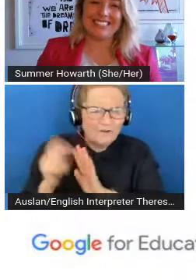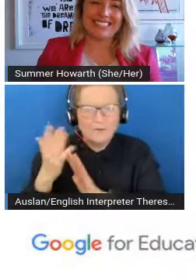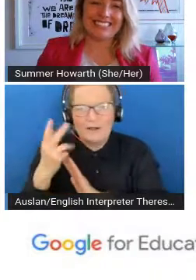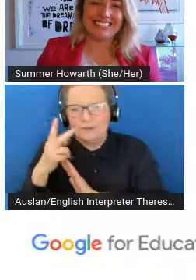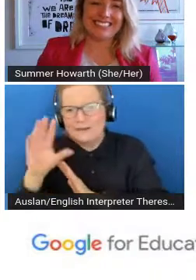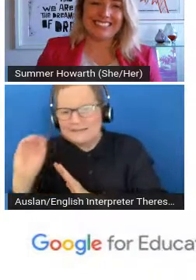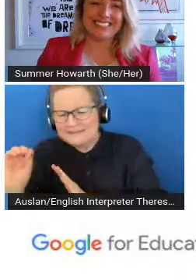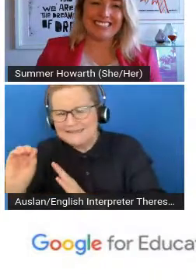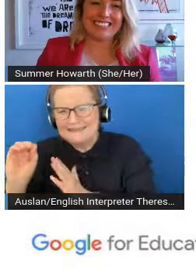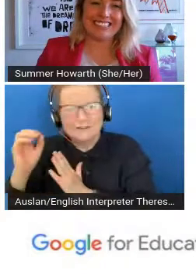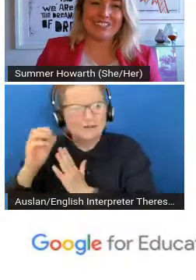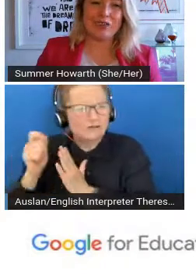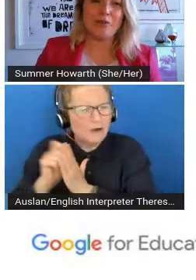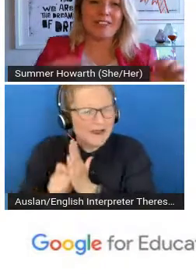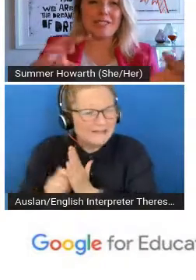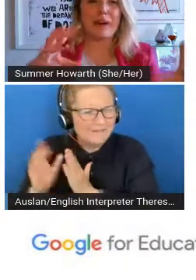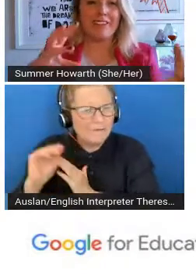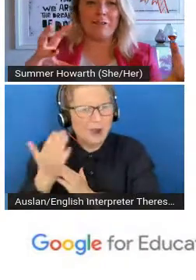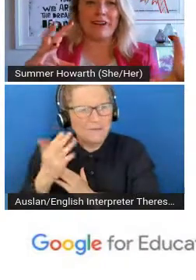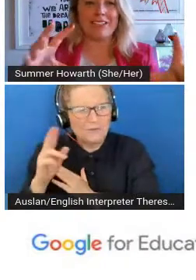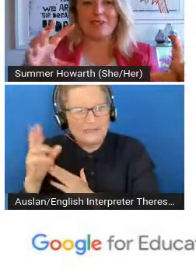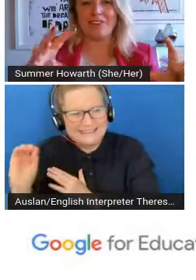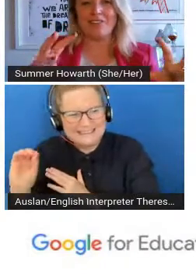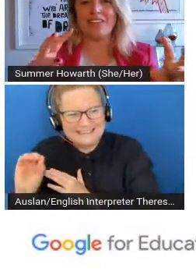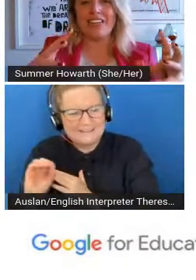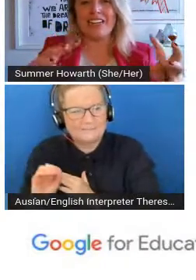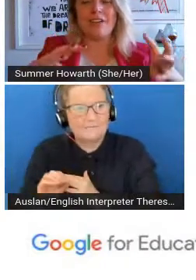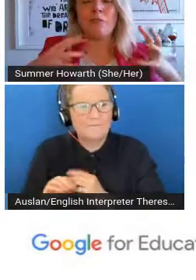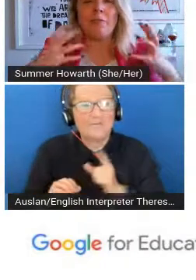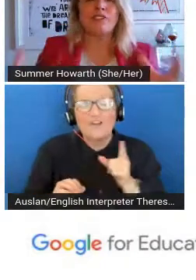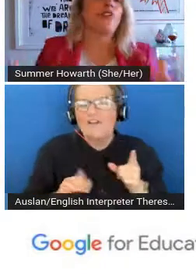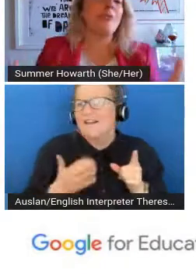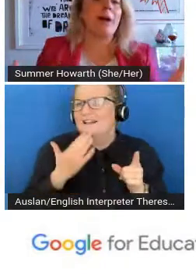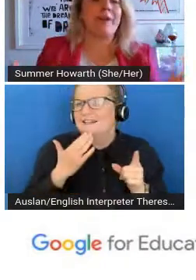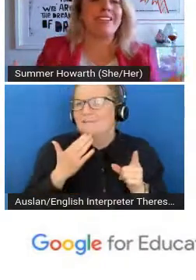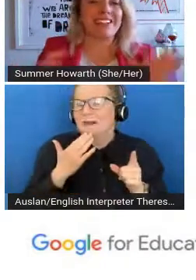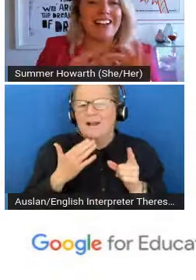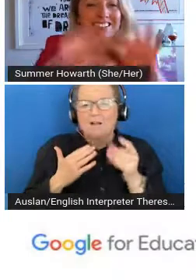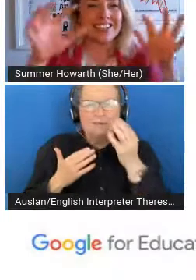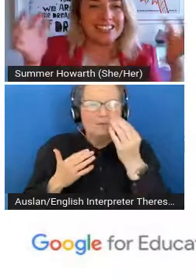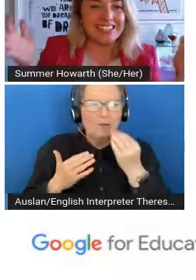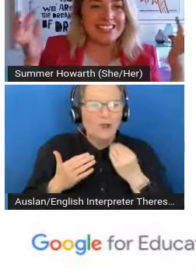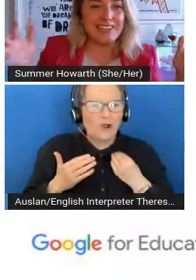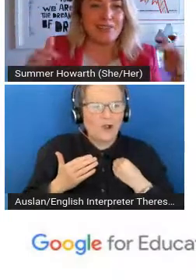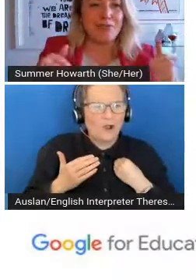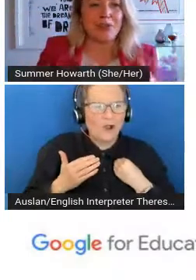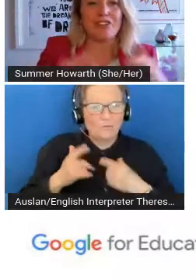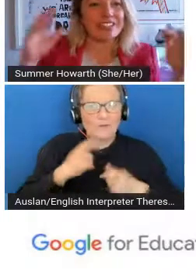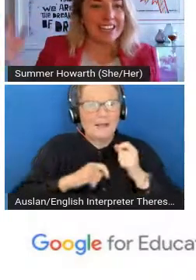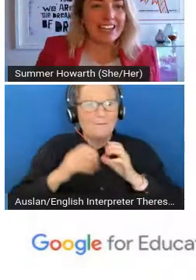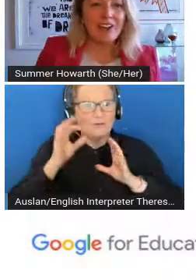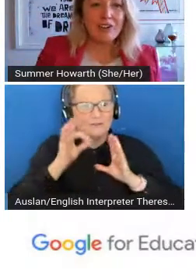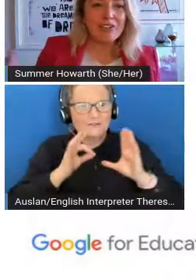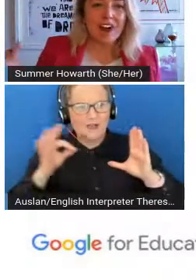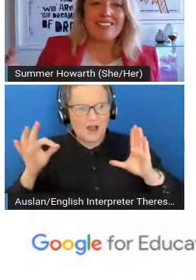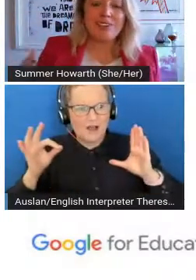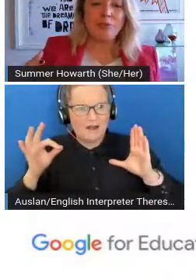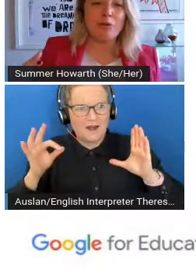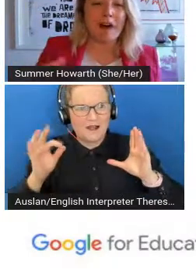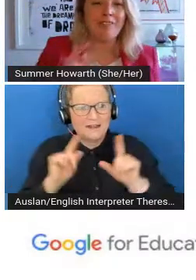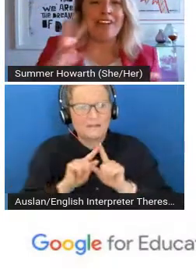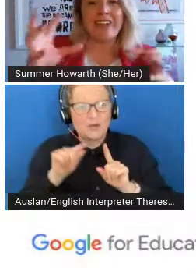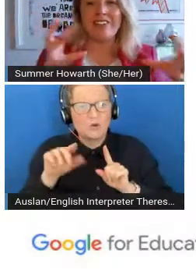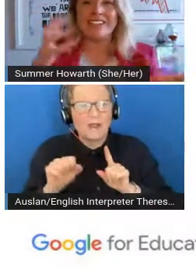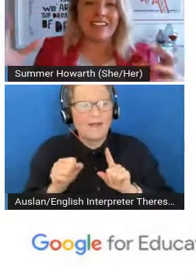text from the 20s. What this part reminds me of when we're talking about being designers, it's as if you've got this like nice